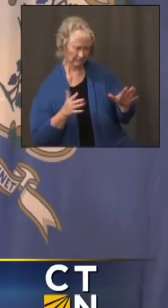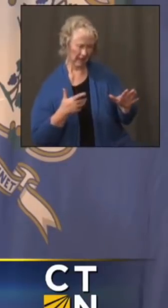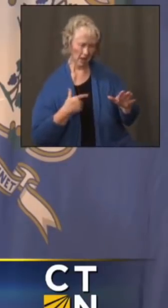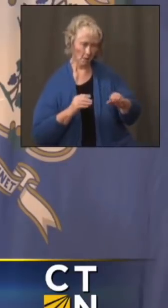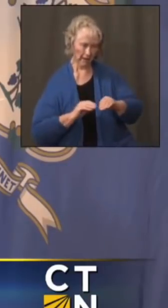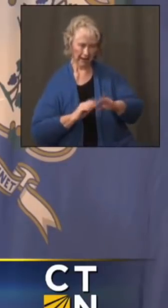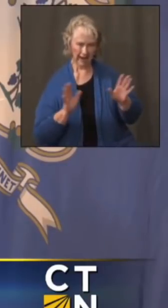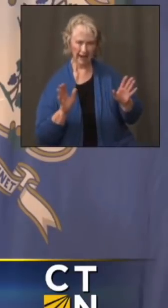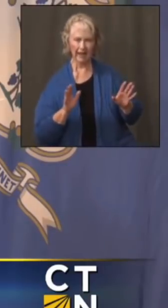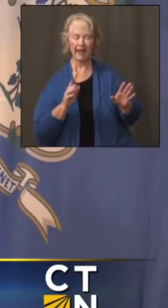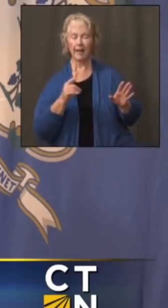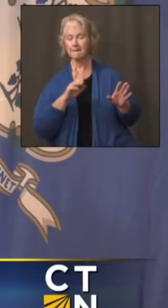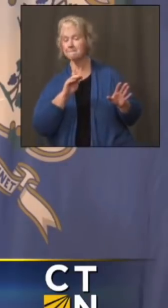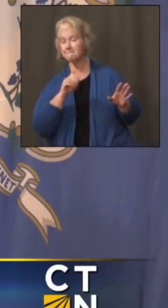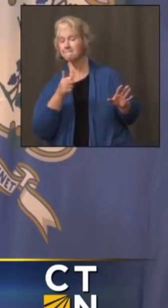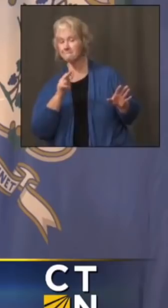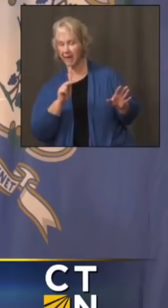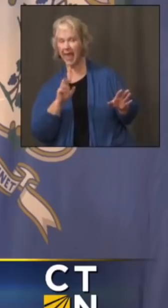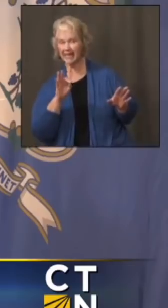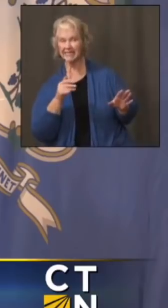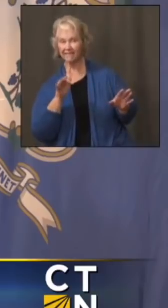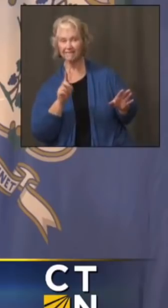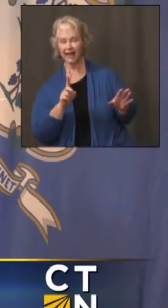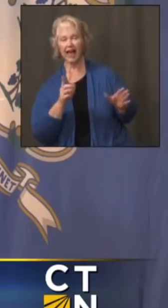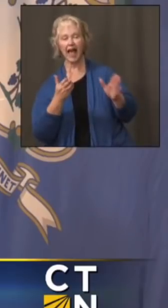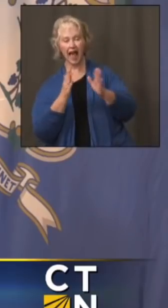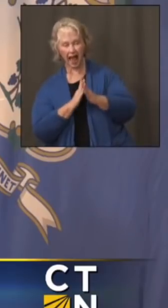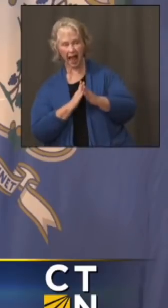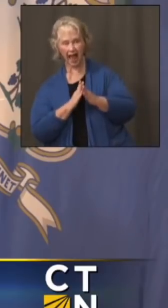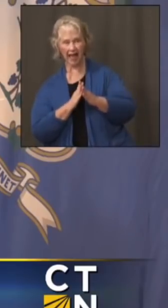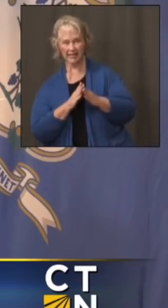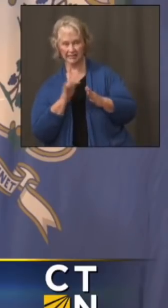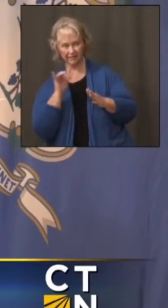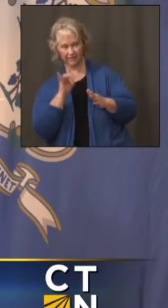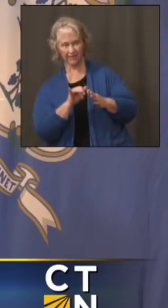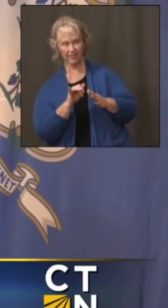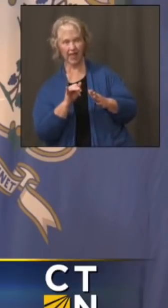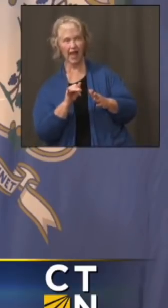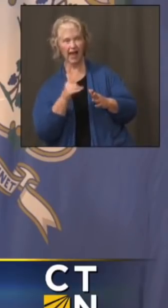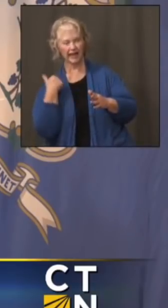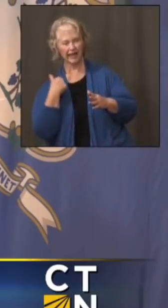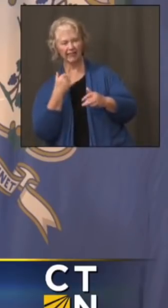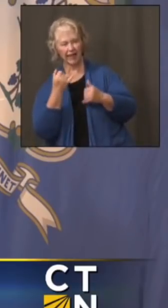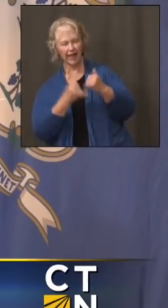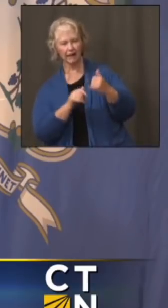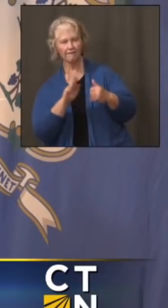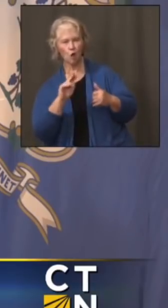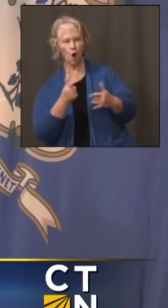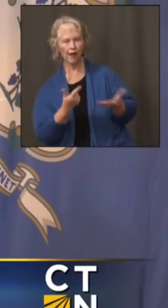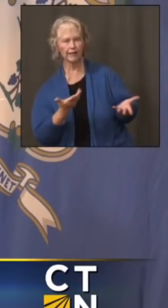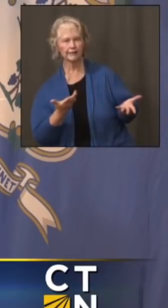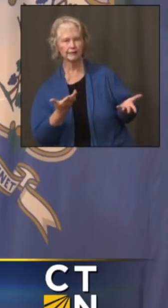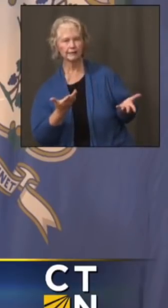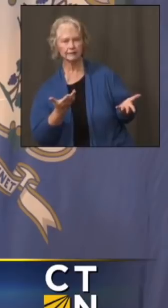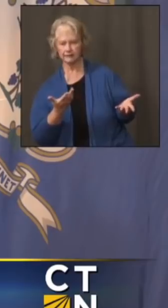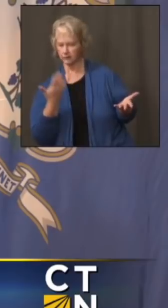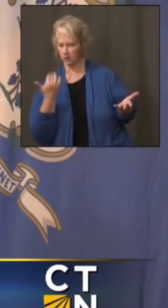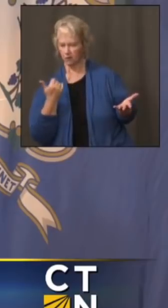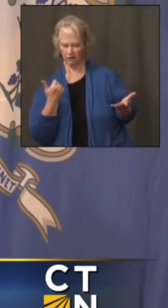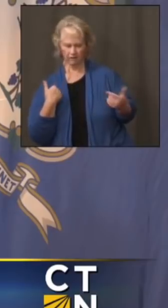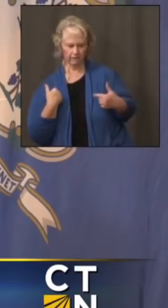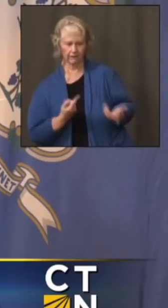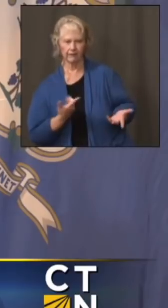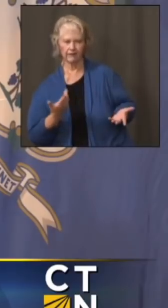what Mansfield requested that different restriction in late August, not in April or May. So what has changed since late